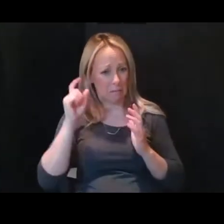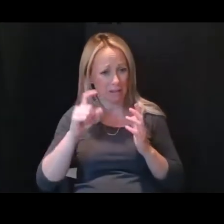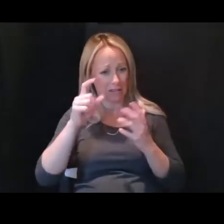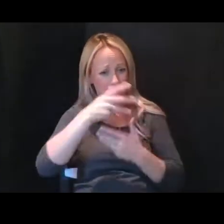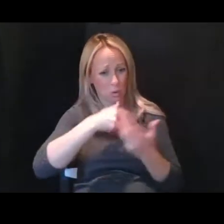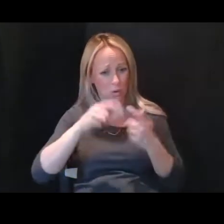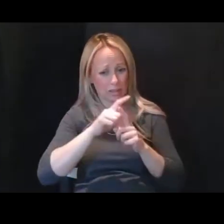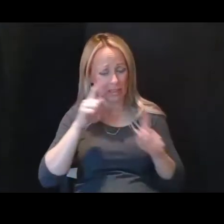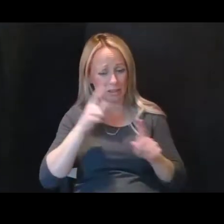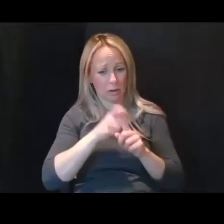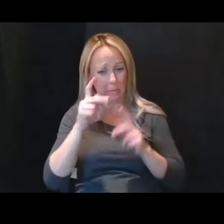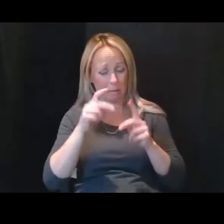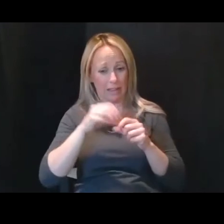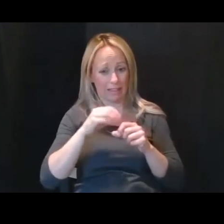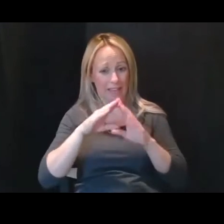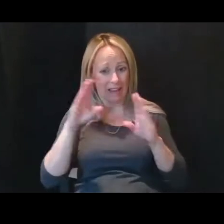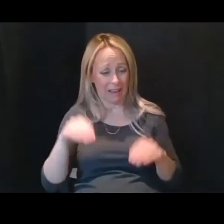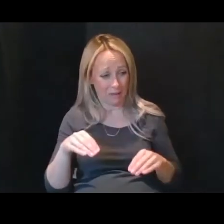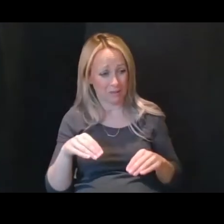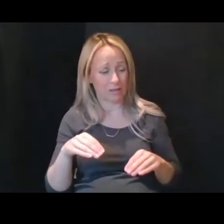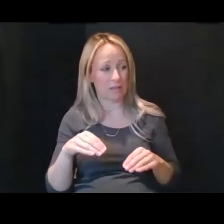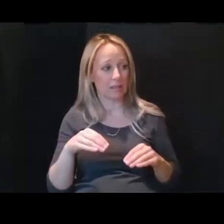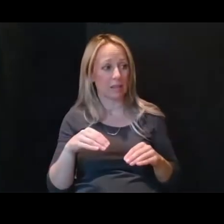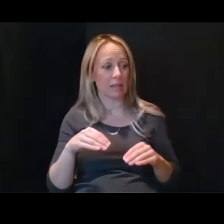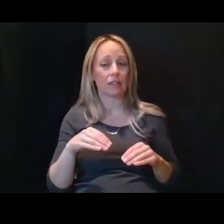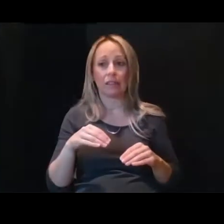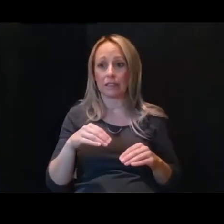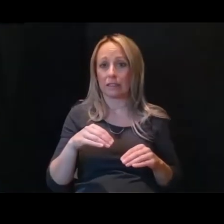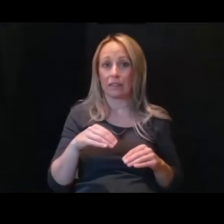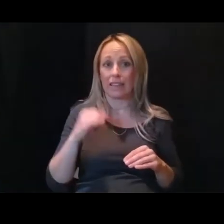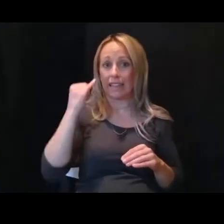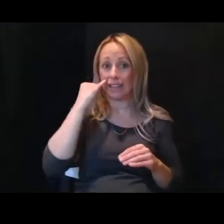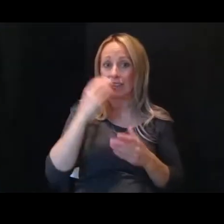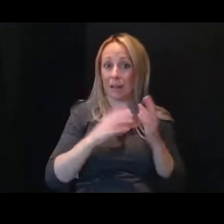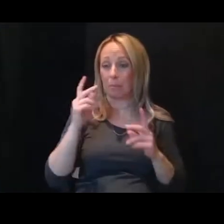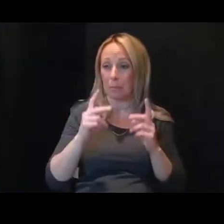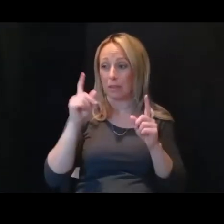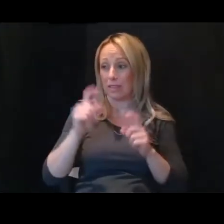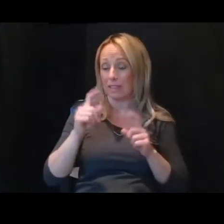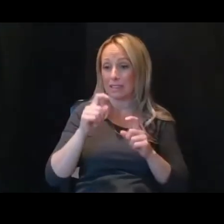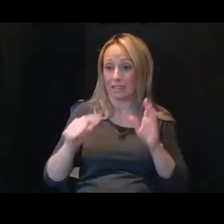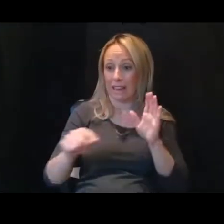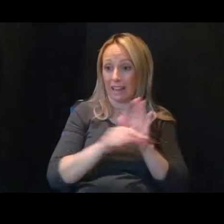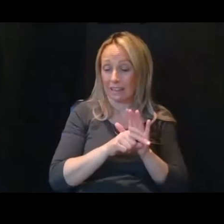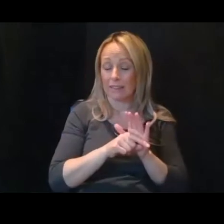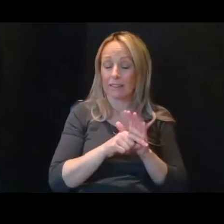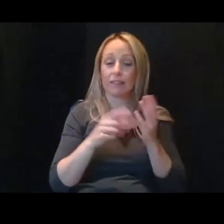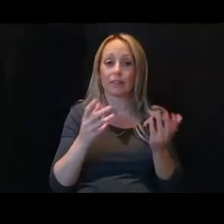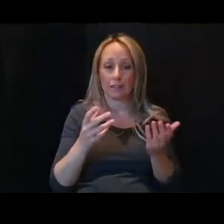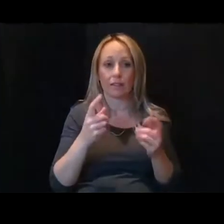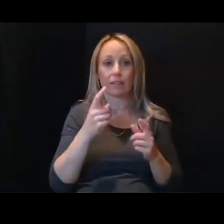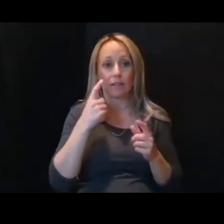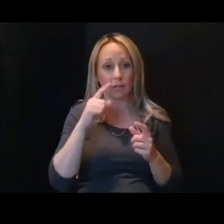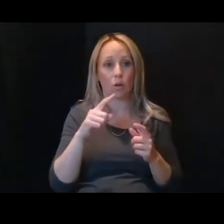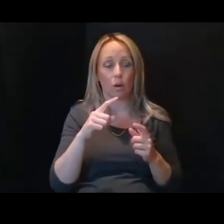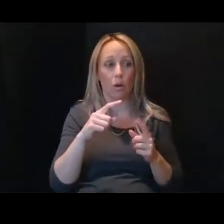household? Especially if some of those other household members tested negative. That's very common for one household member to be